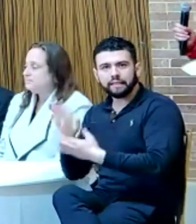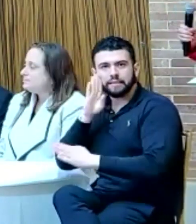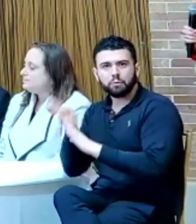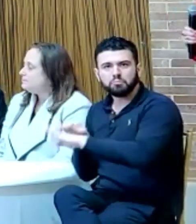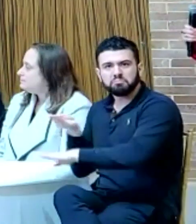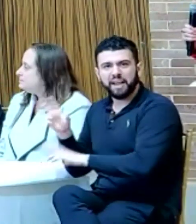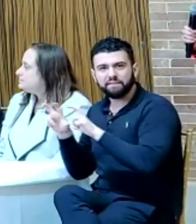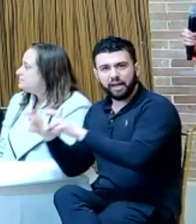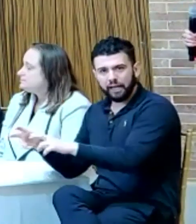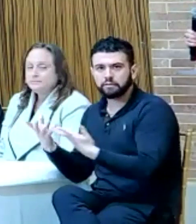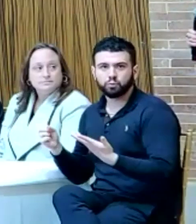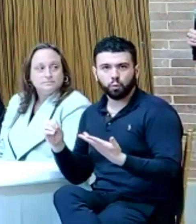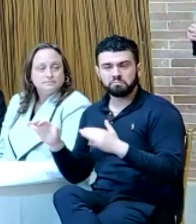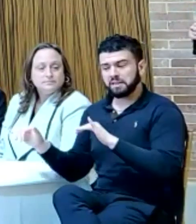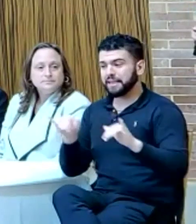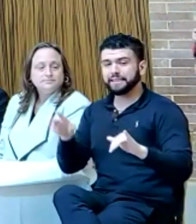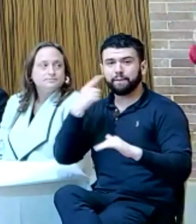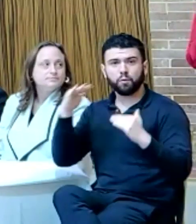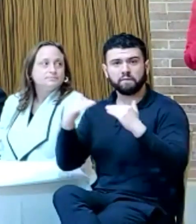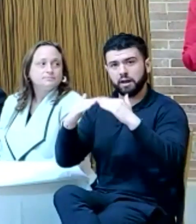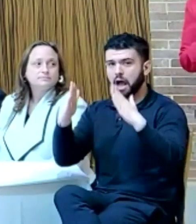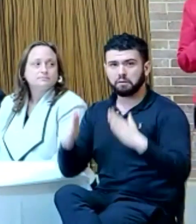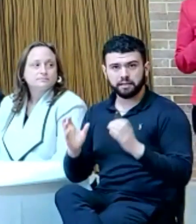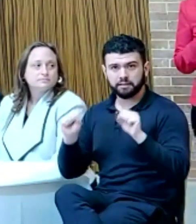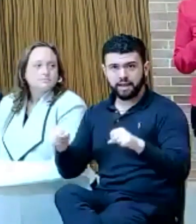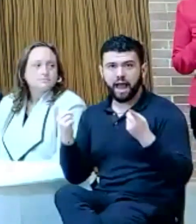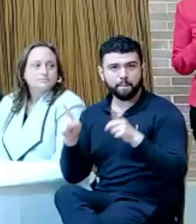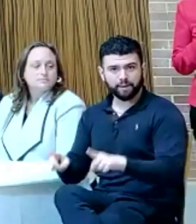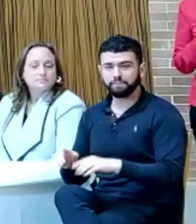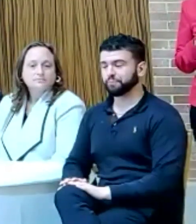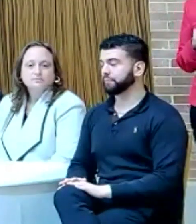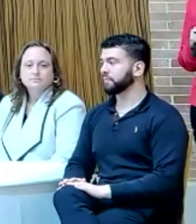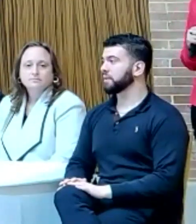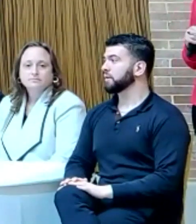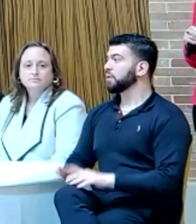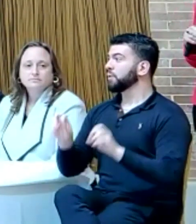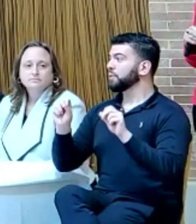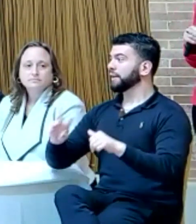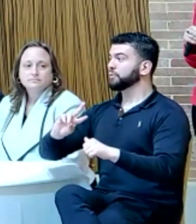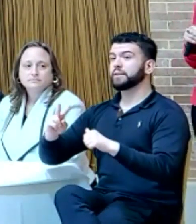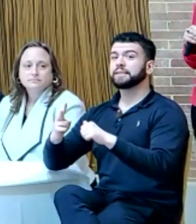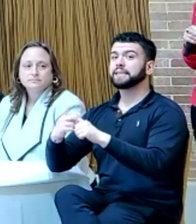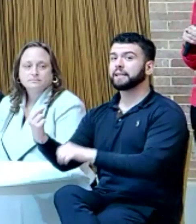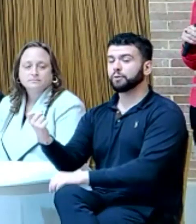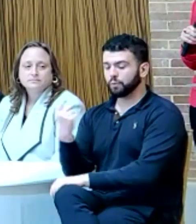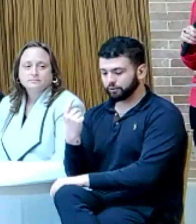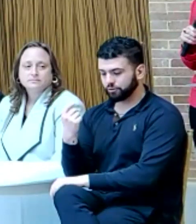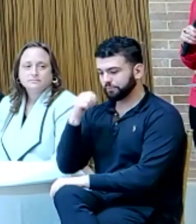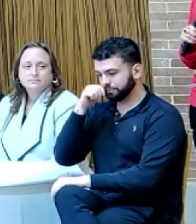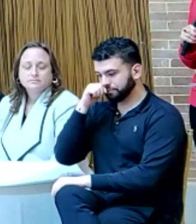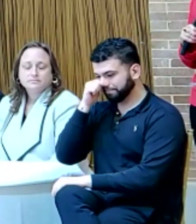well great all right now the second question from this submitter